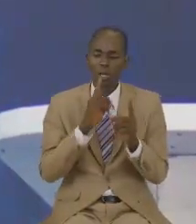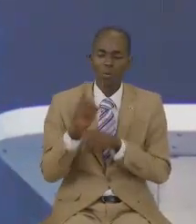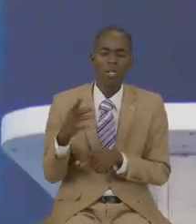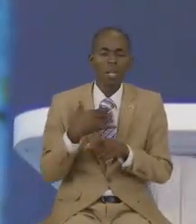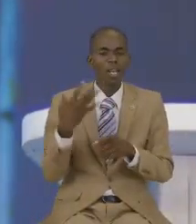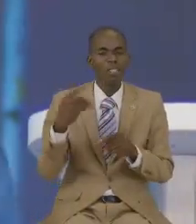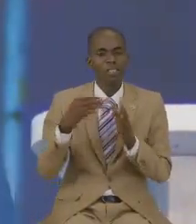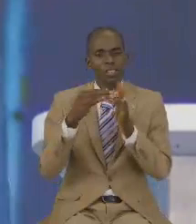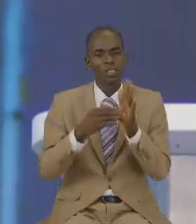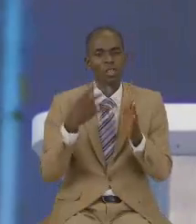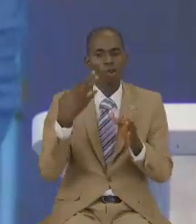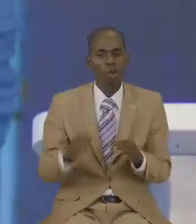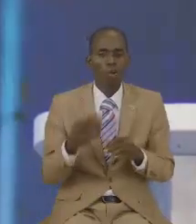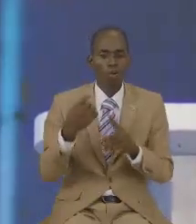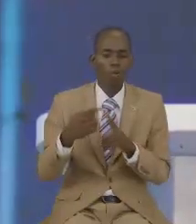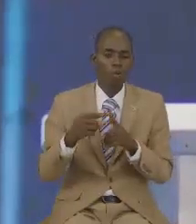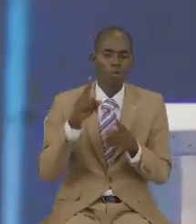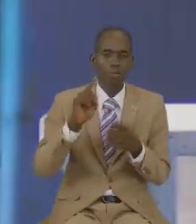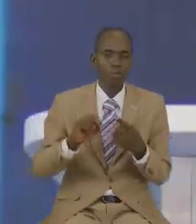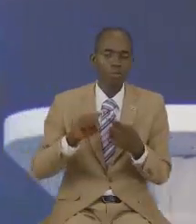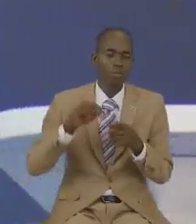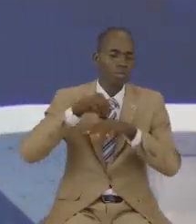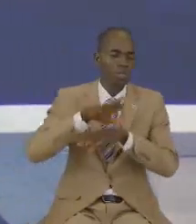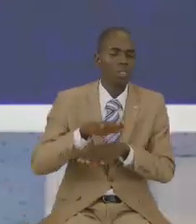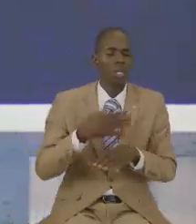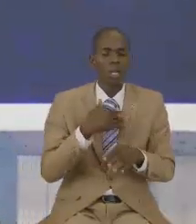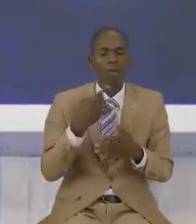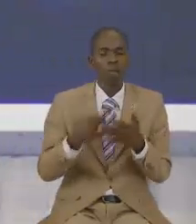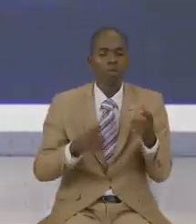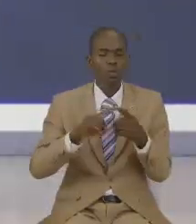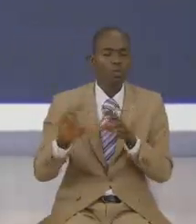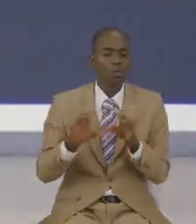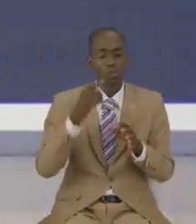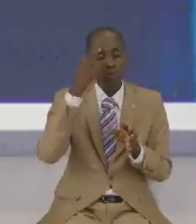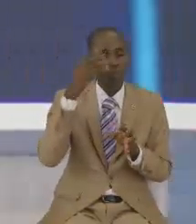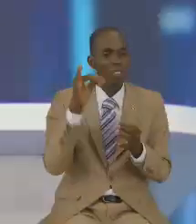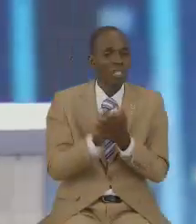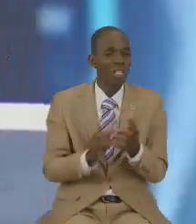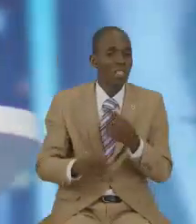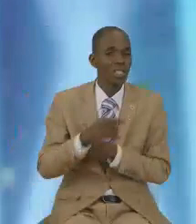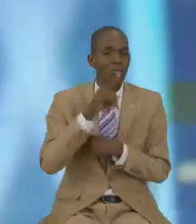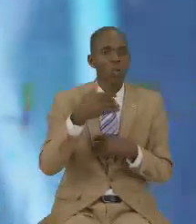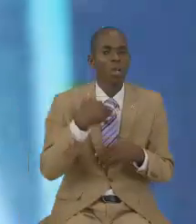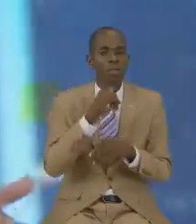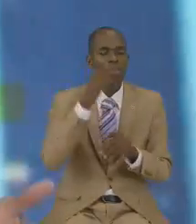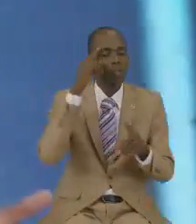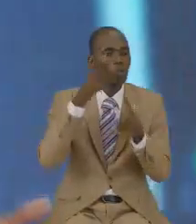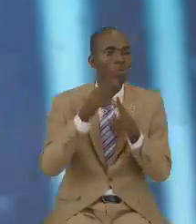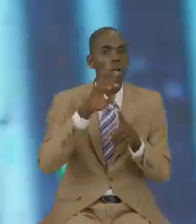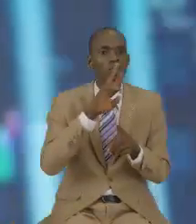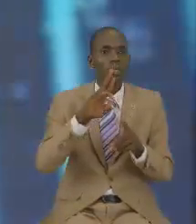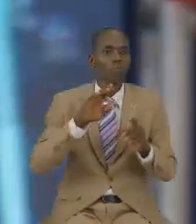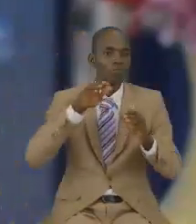and the list of things you have to do, because that day you have a goal and you are reaching forth